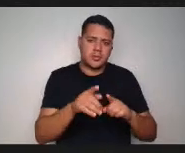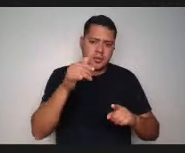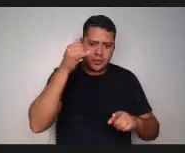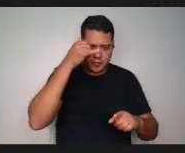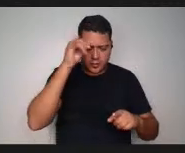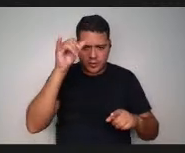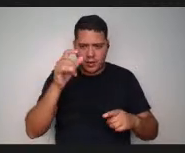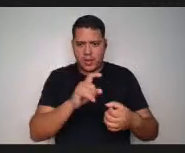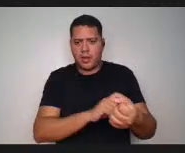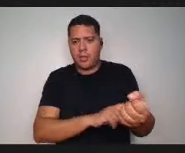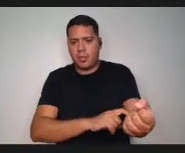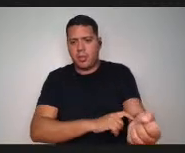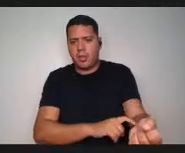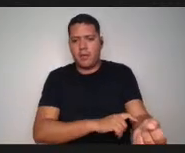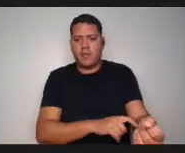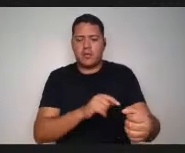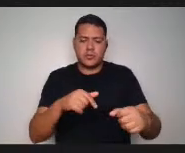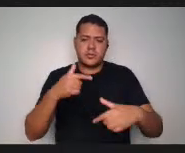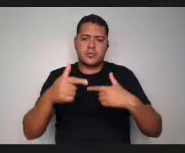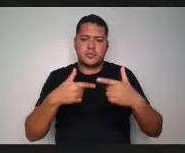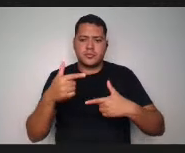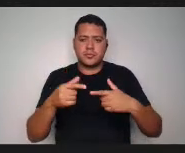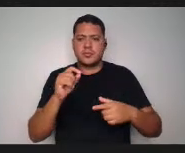important factors we found was really